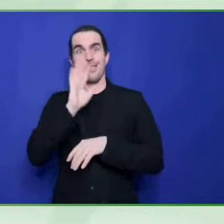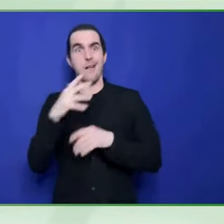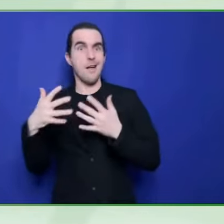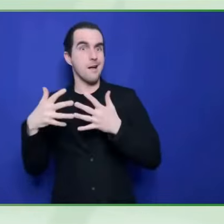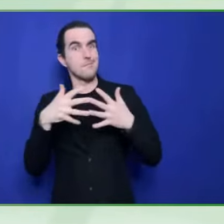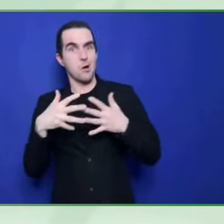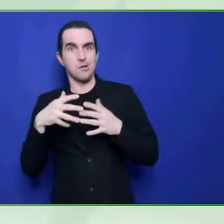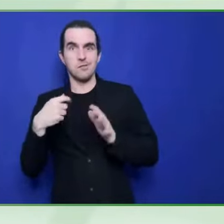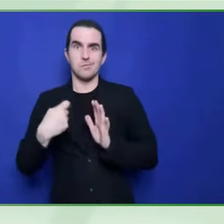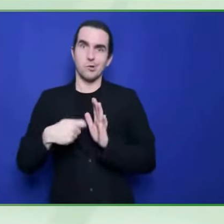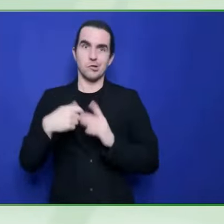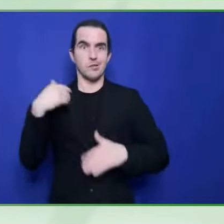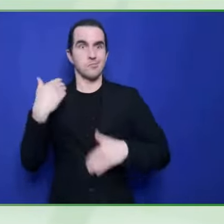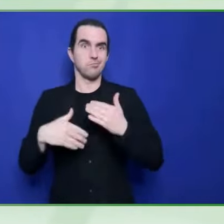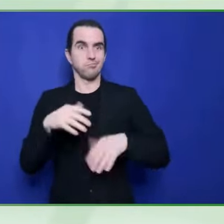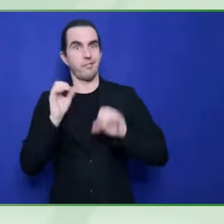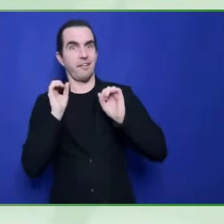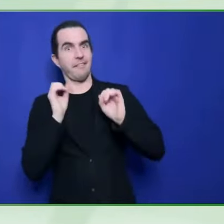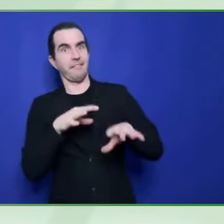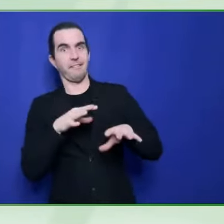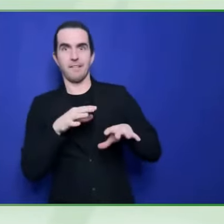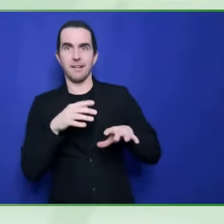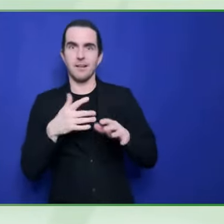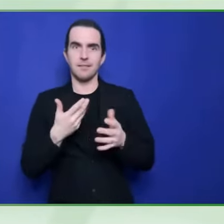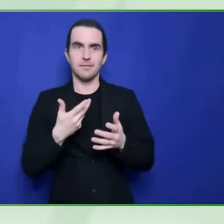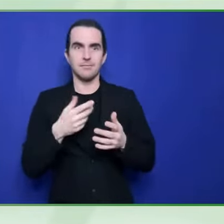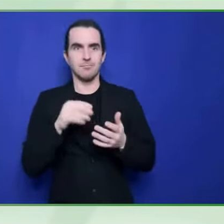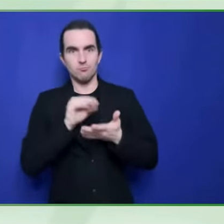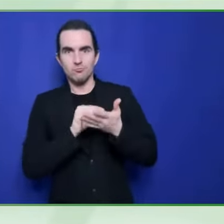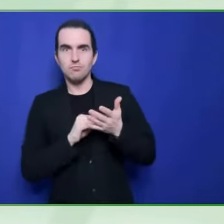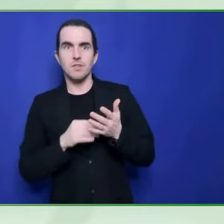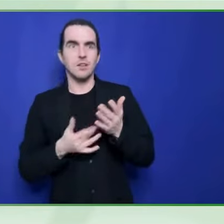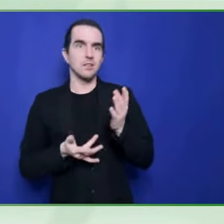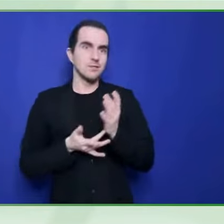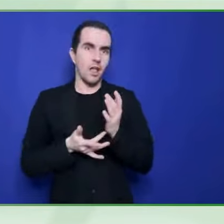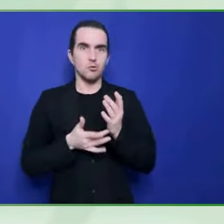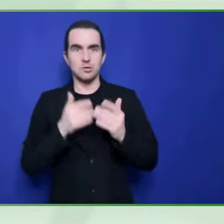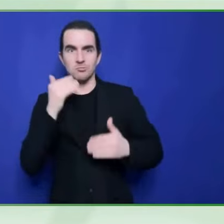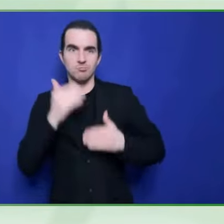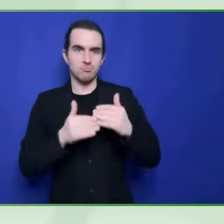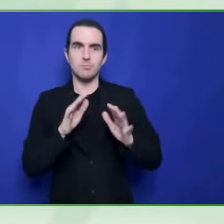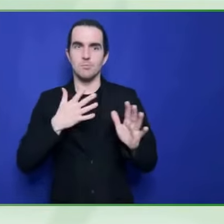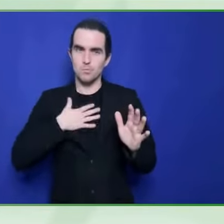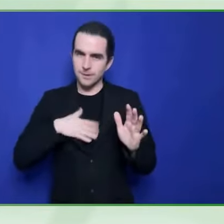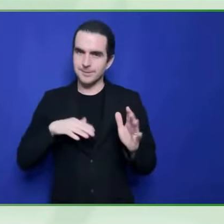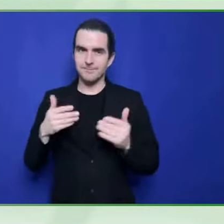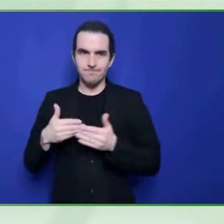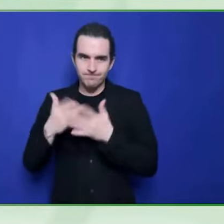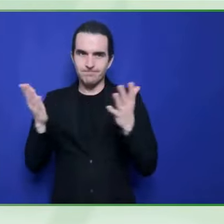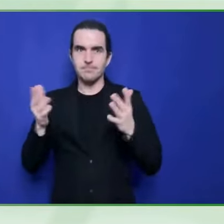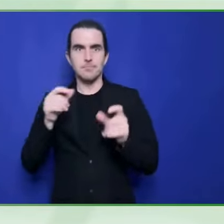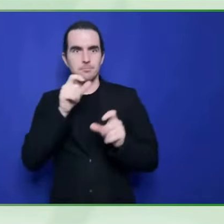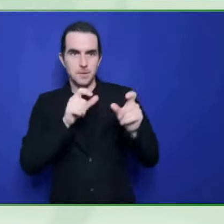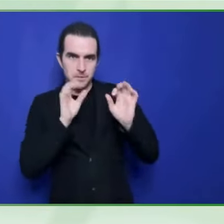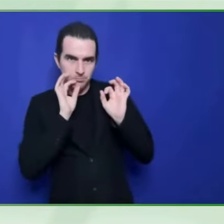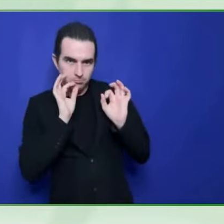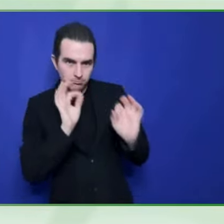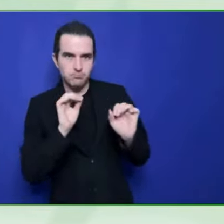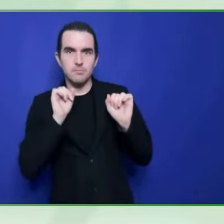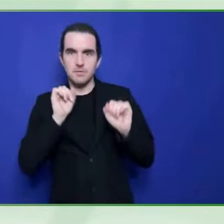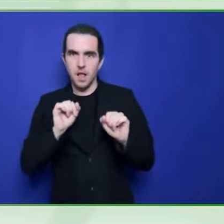together in the same data infrastructure. And that's actually really important. The openness of data